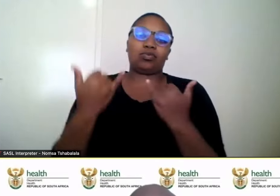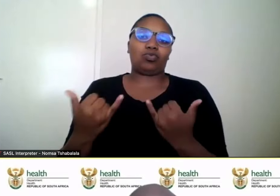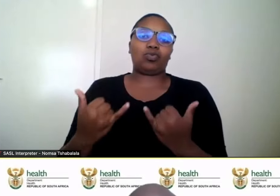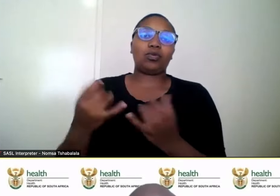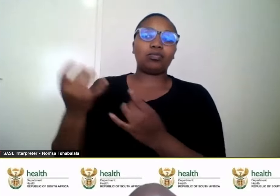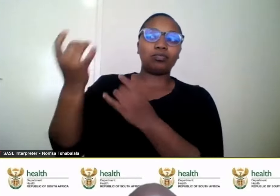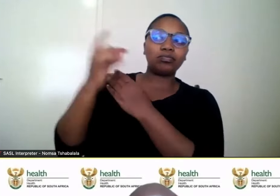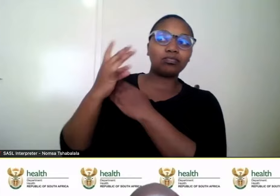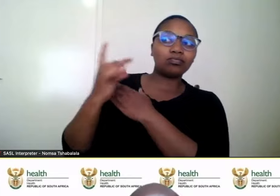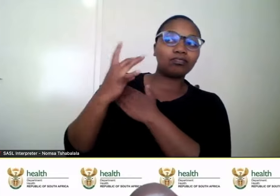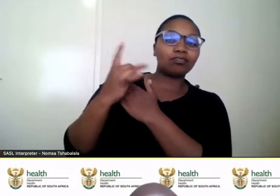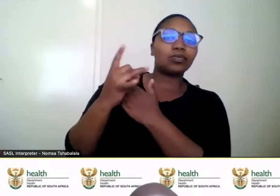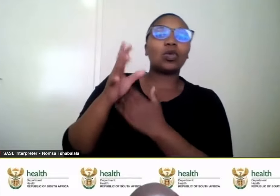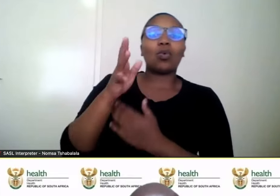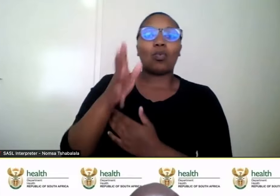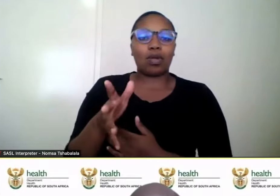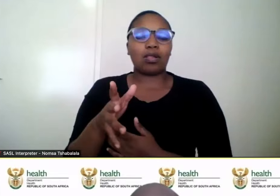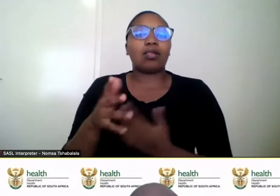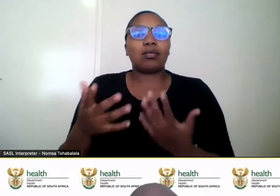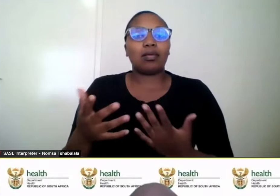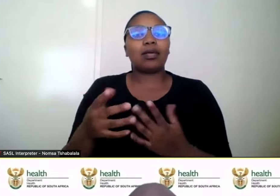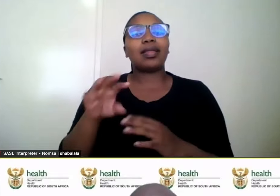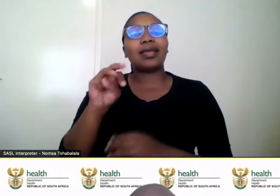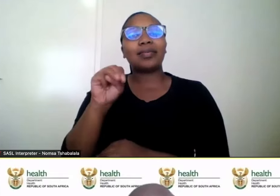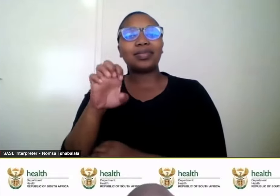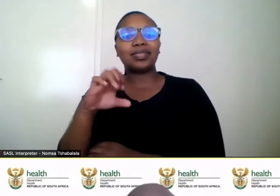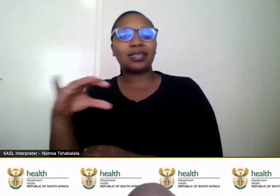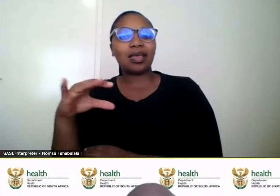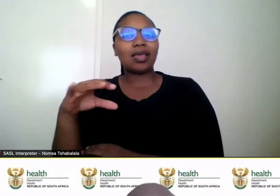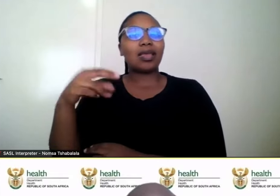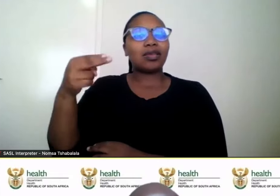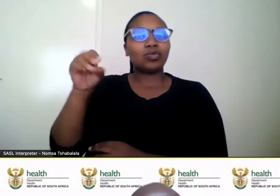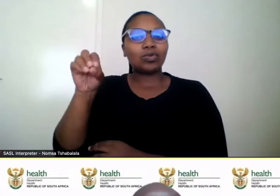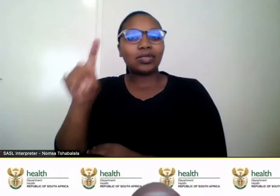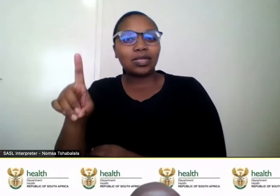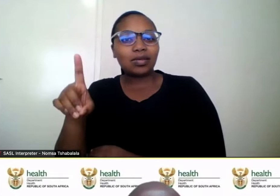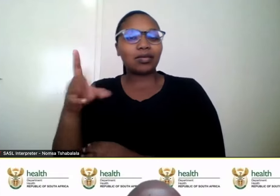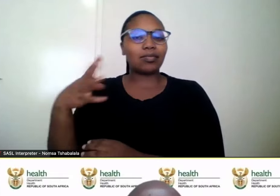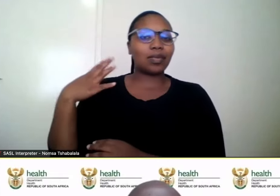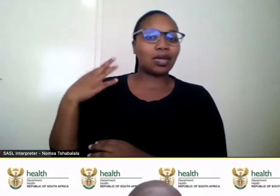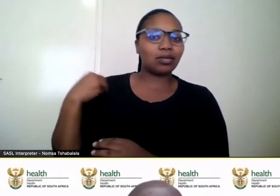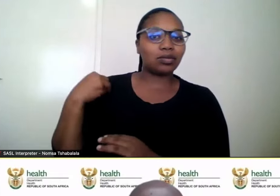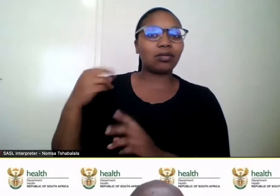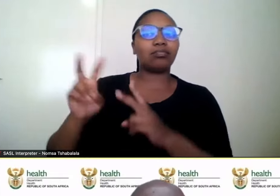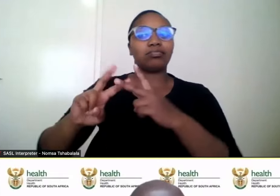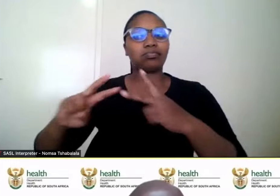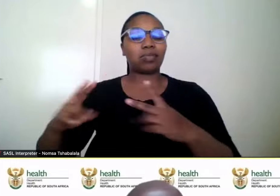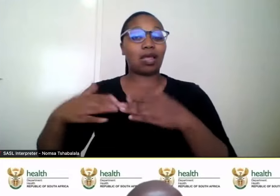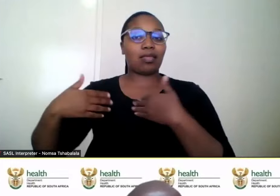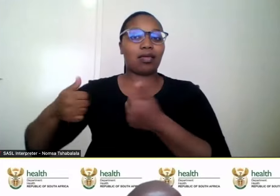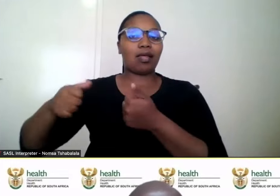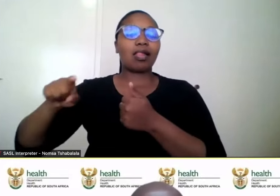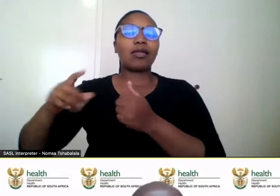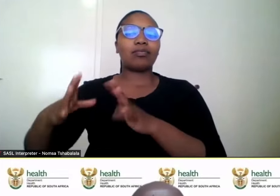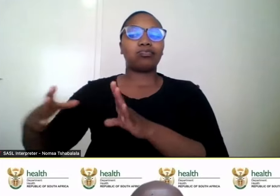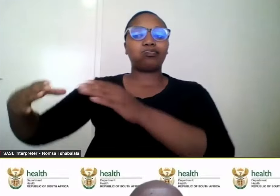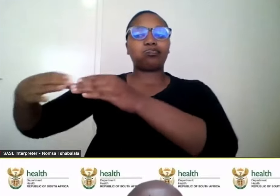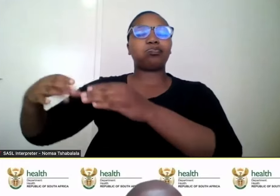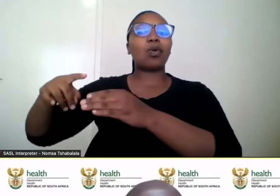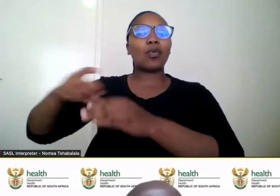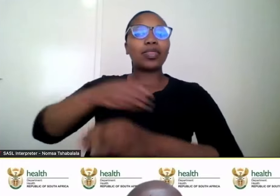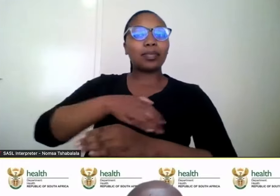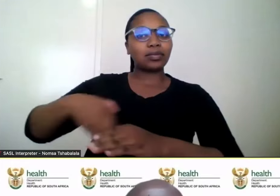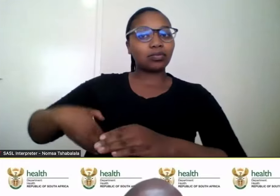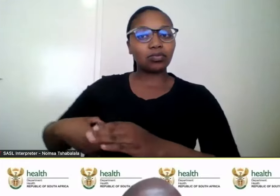look at those advices, compare with other information, and make decisions. But what I want to emphasize,